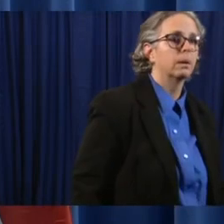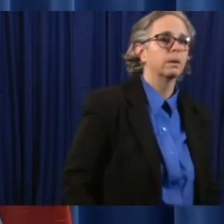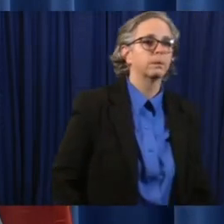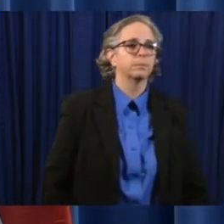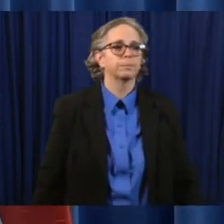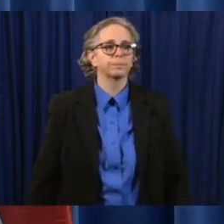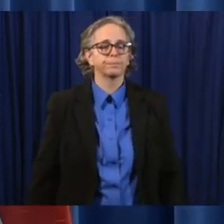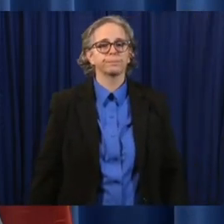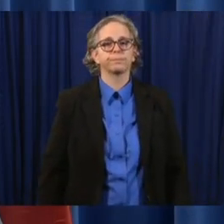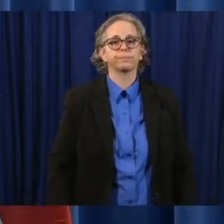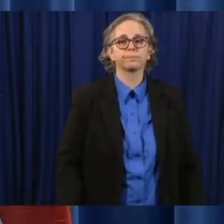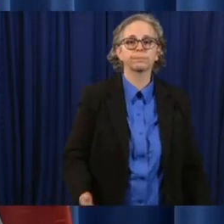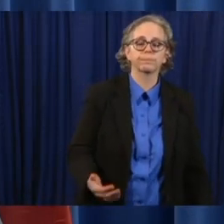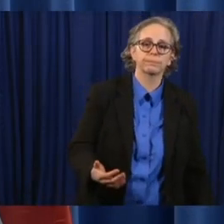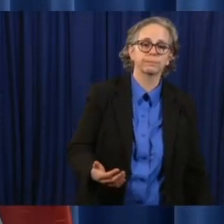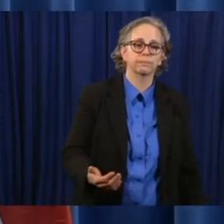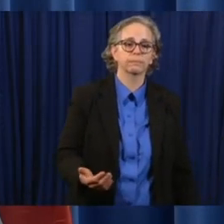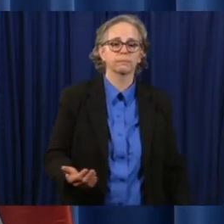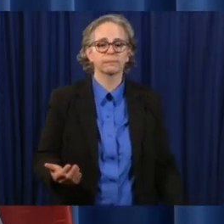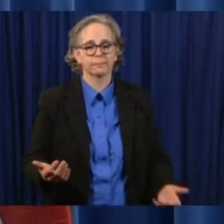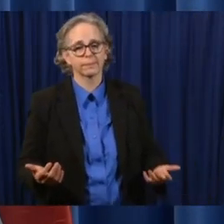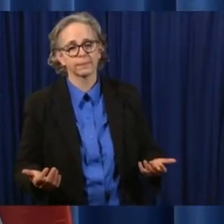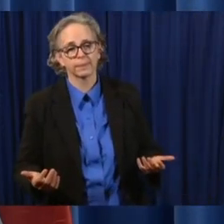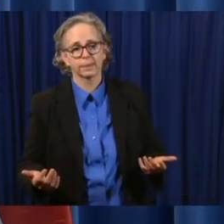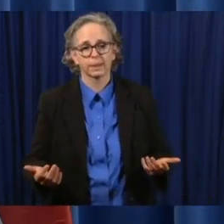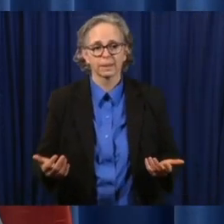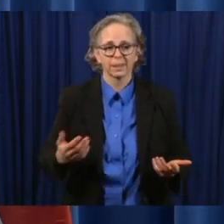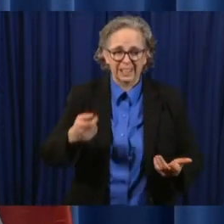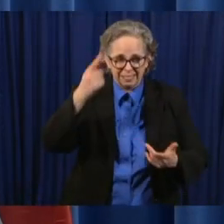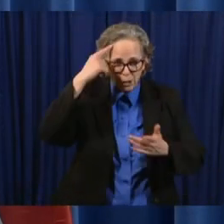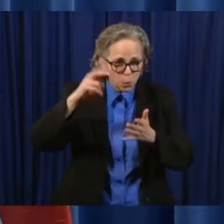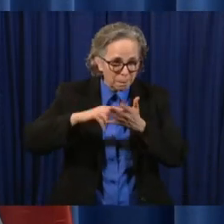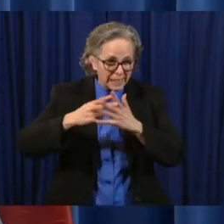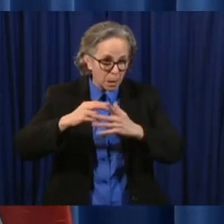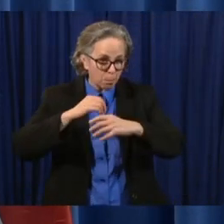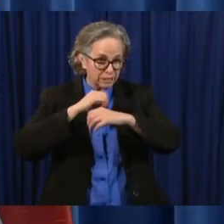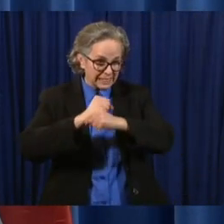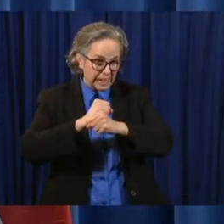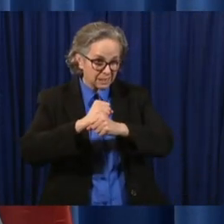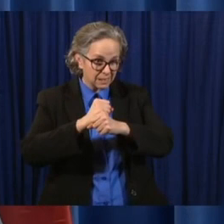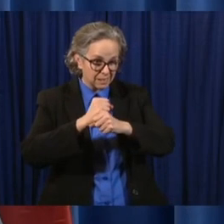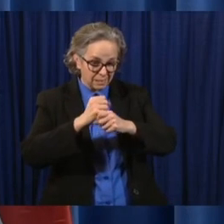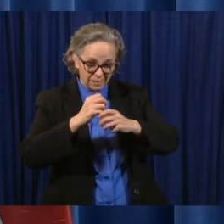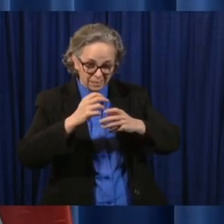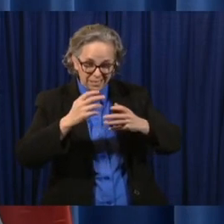Well, I think your question is protecting as far as a medical situation? Yes.